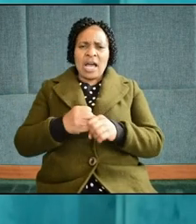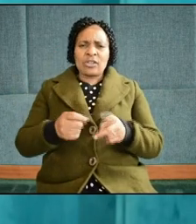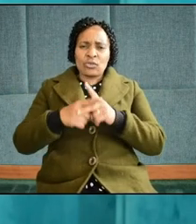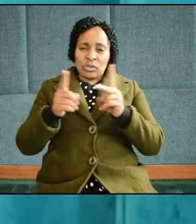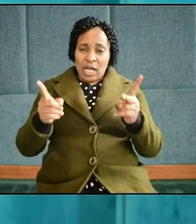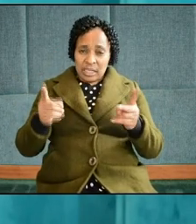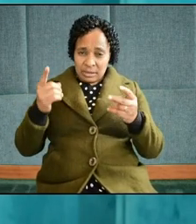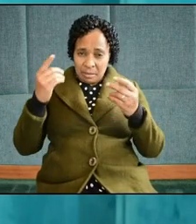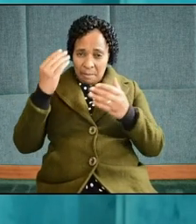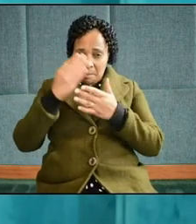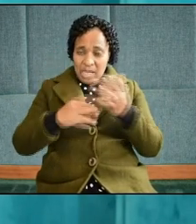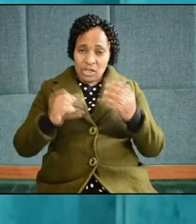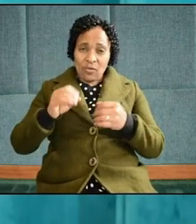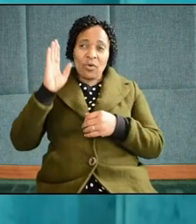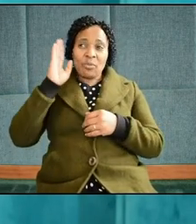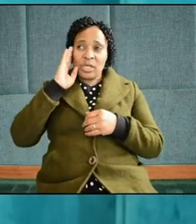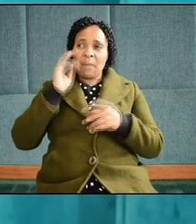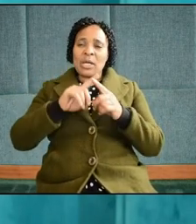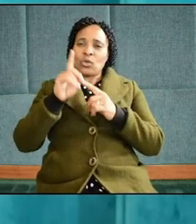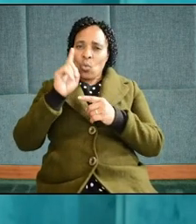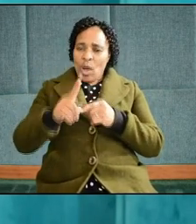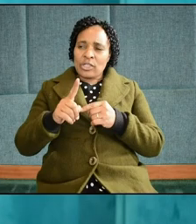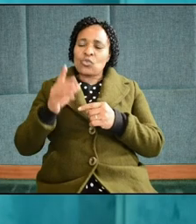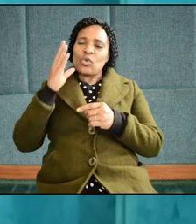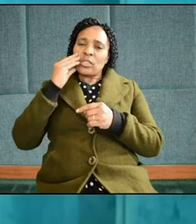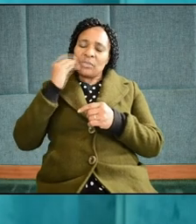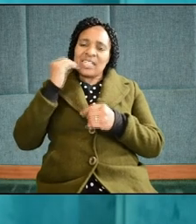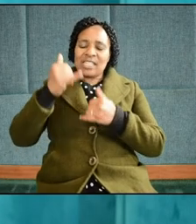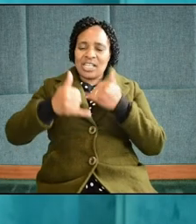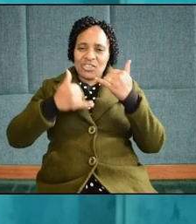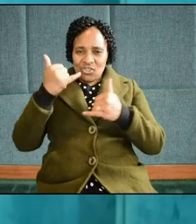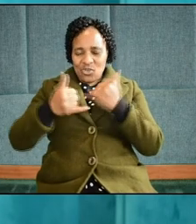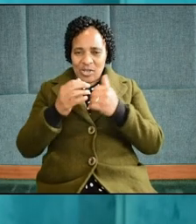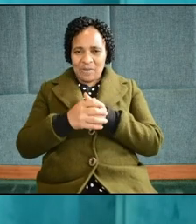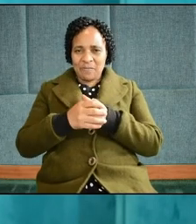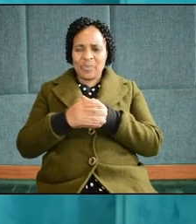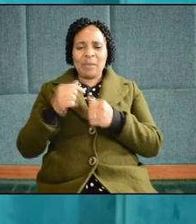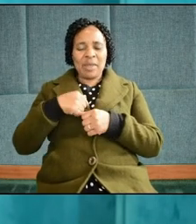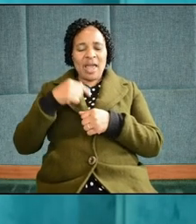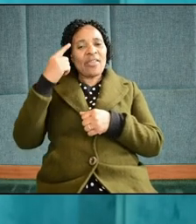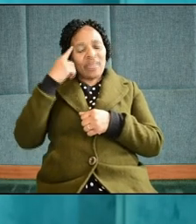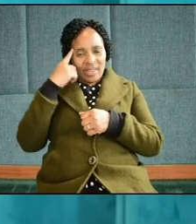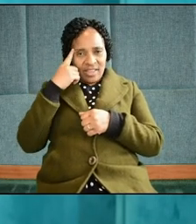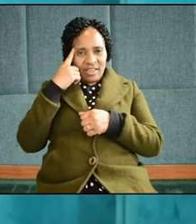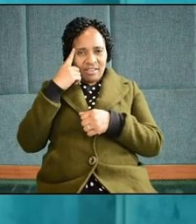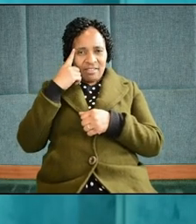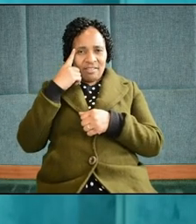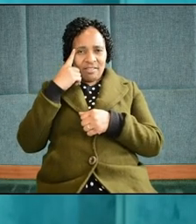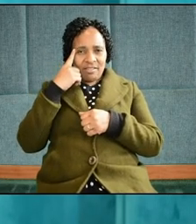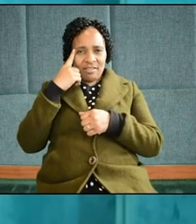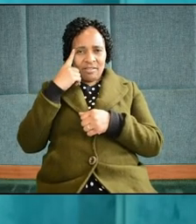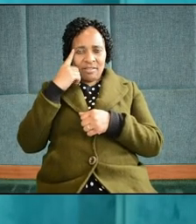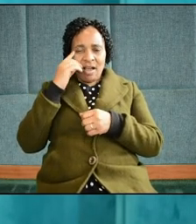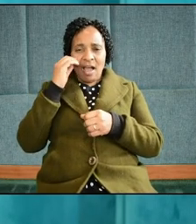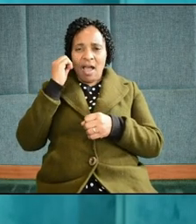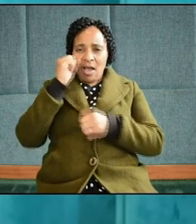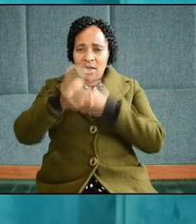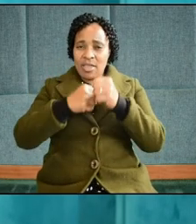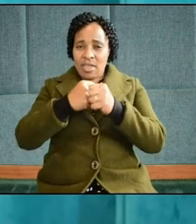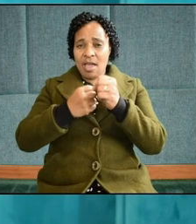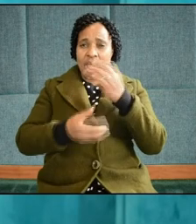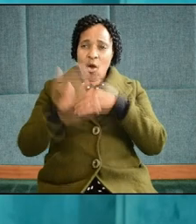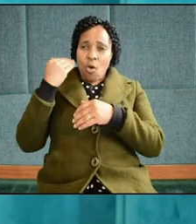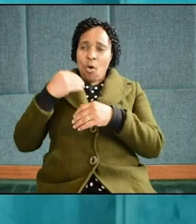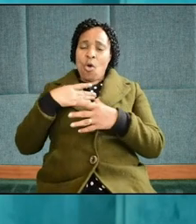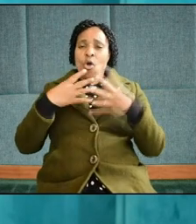of obedience, but once you experience the joy, I think a year or so ago, I was going